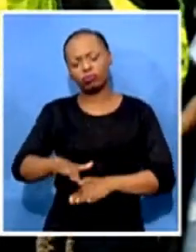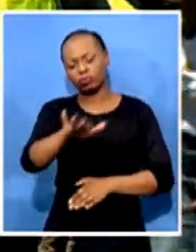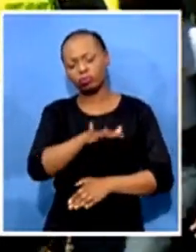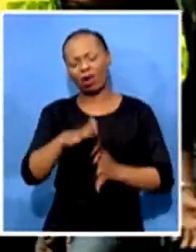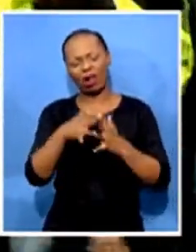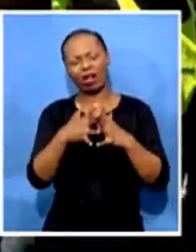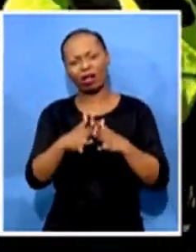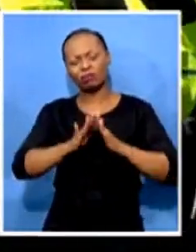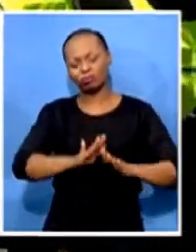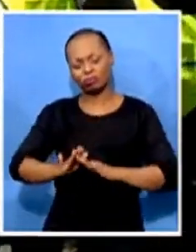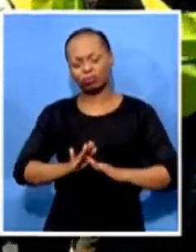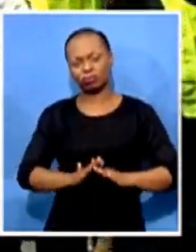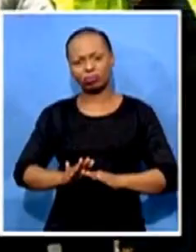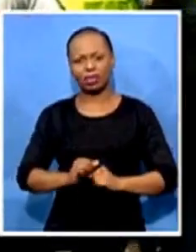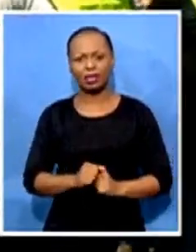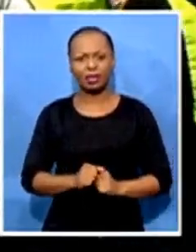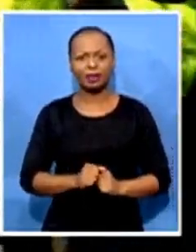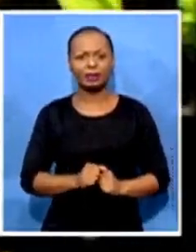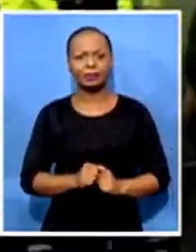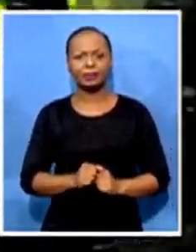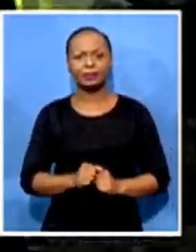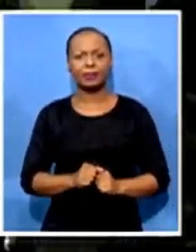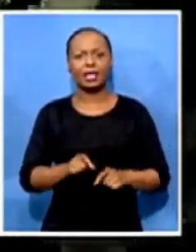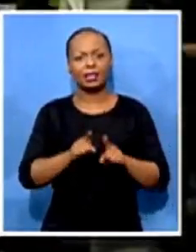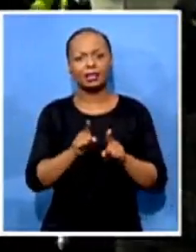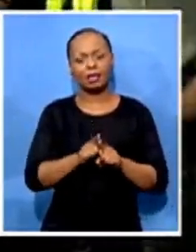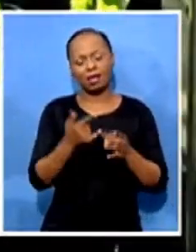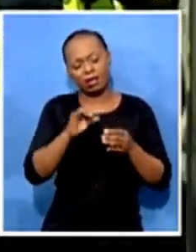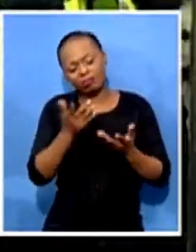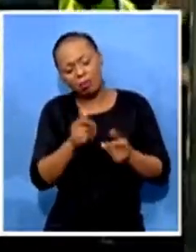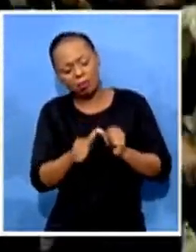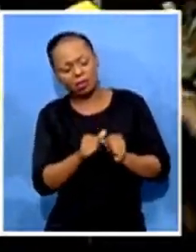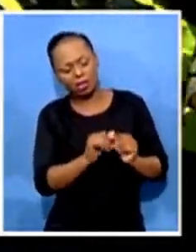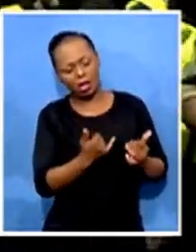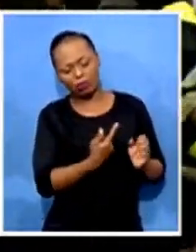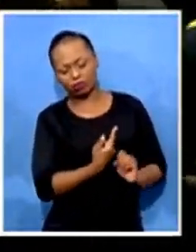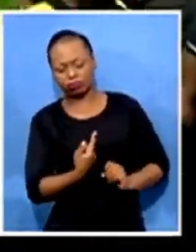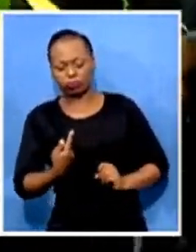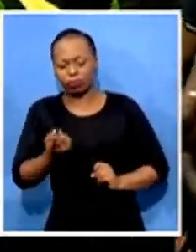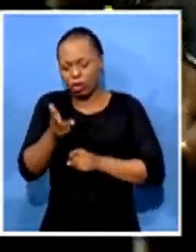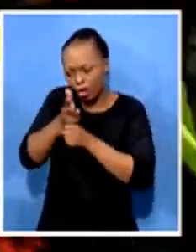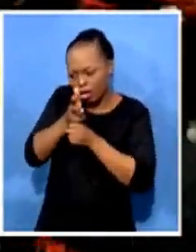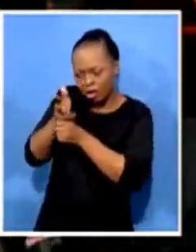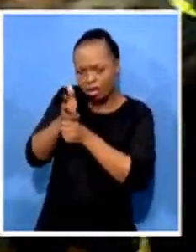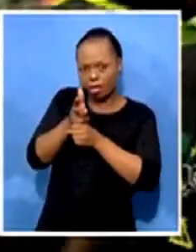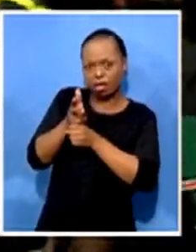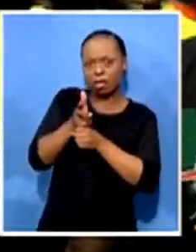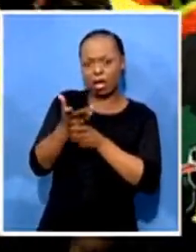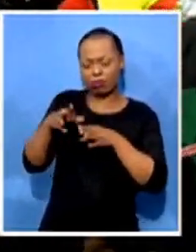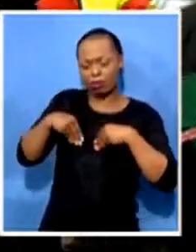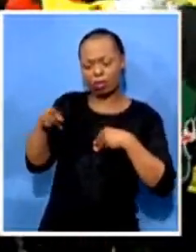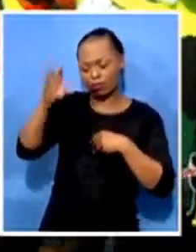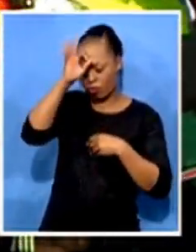SABC News. But of course, behind me, you'll see that the crowd of EFF supporters has not diminished. As a matter of